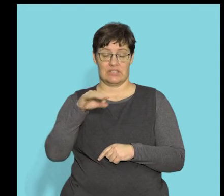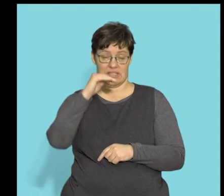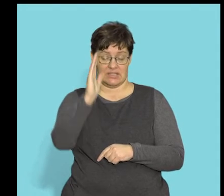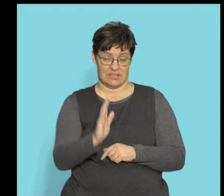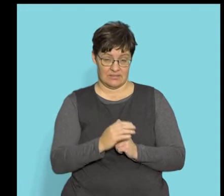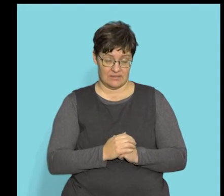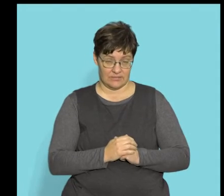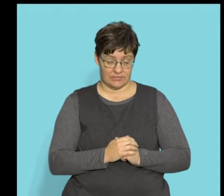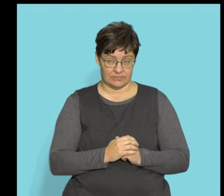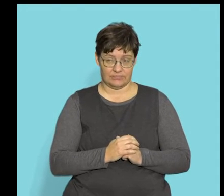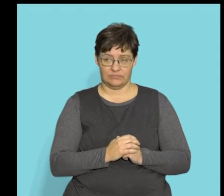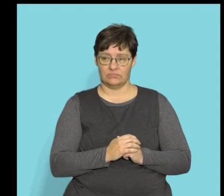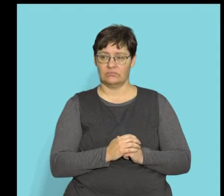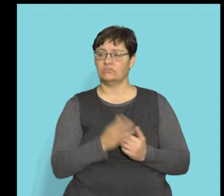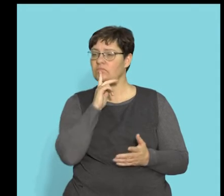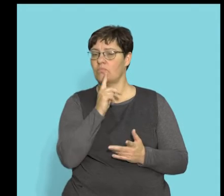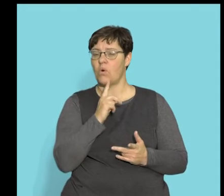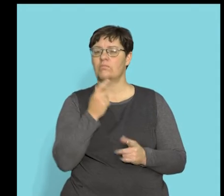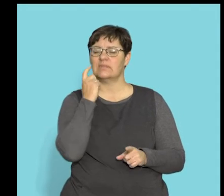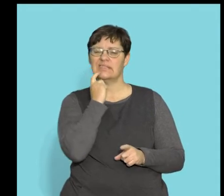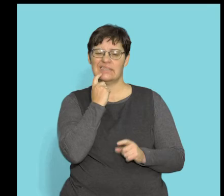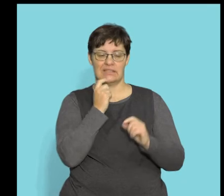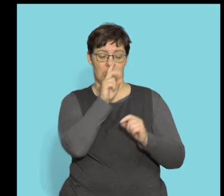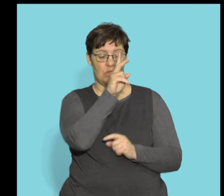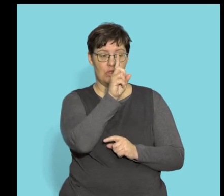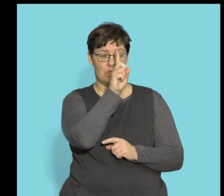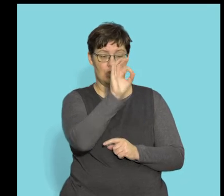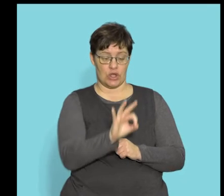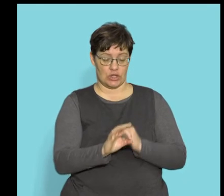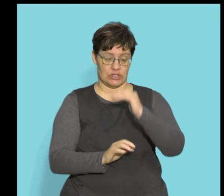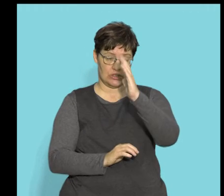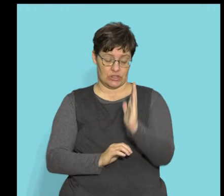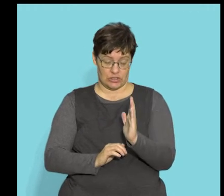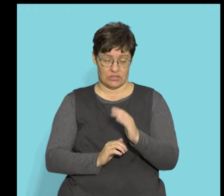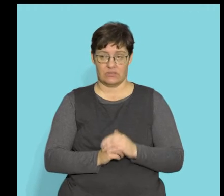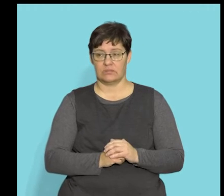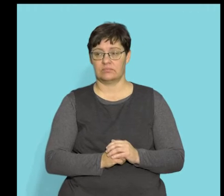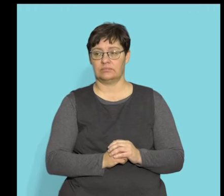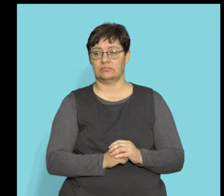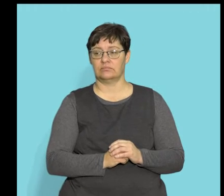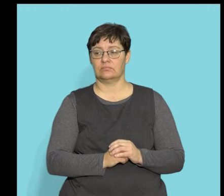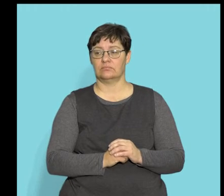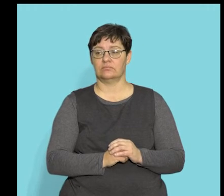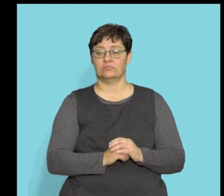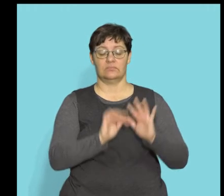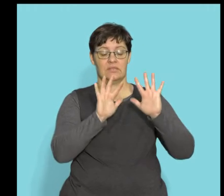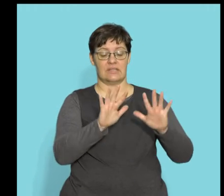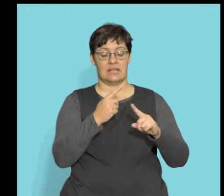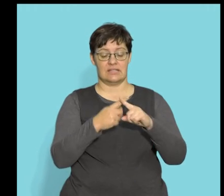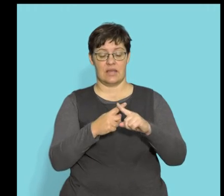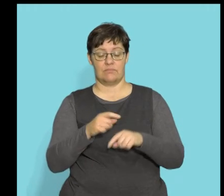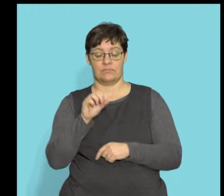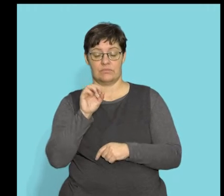13. I'm going to simplify my bracket. So I'm going to have a third times